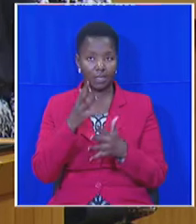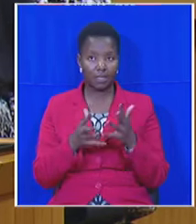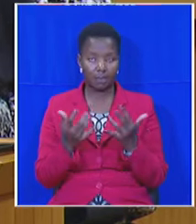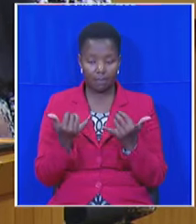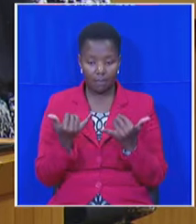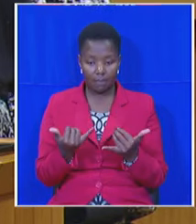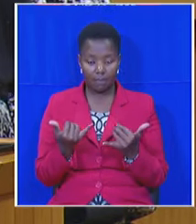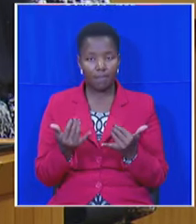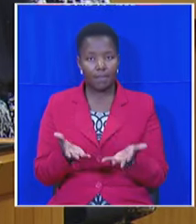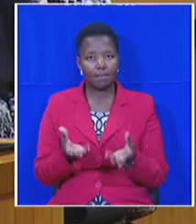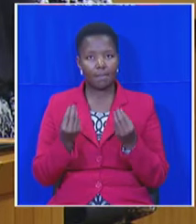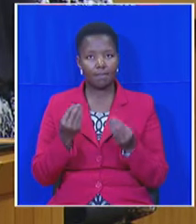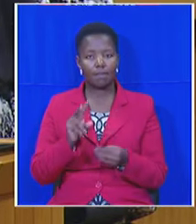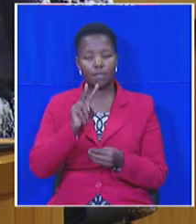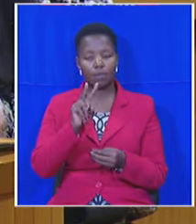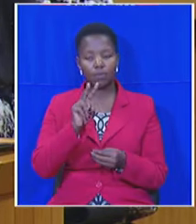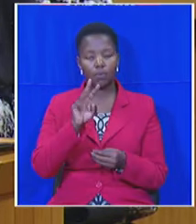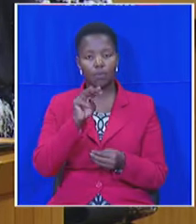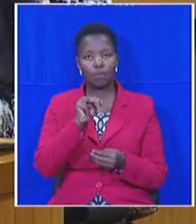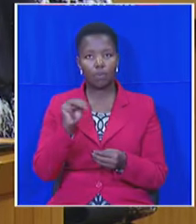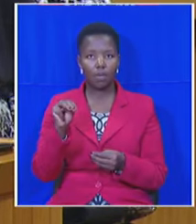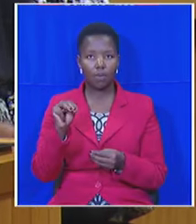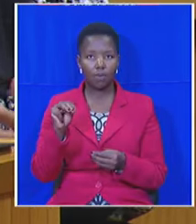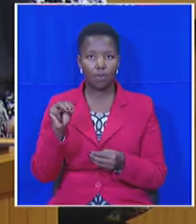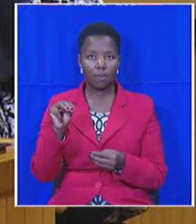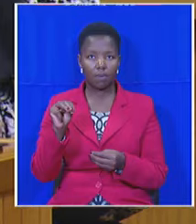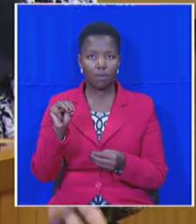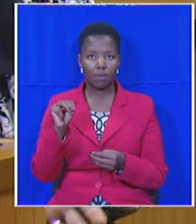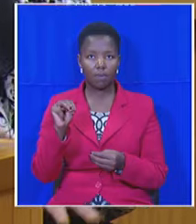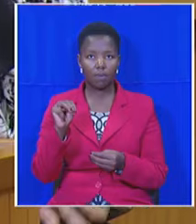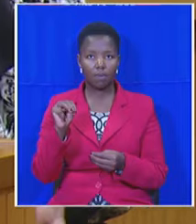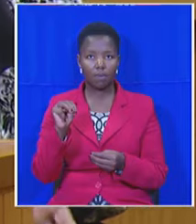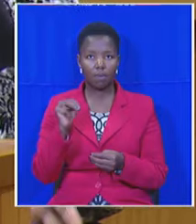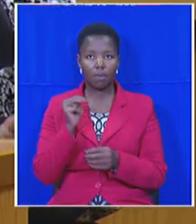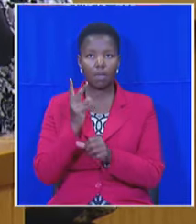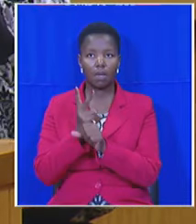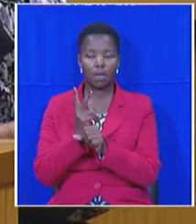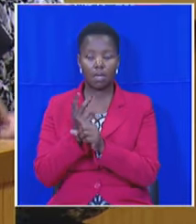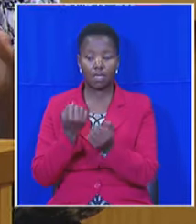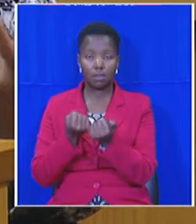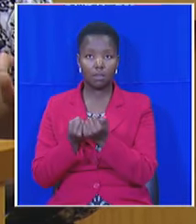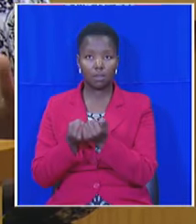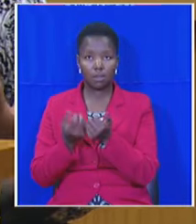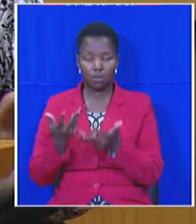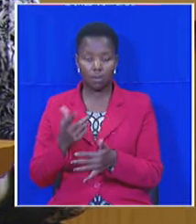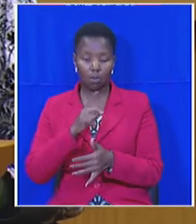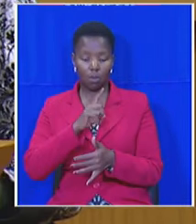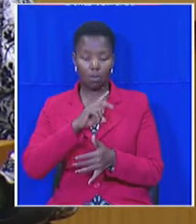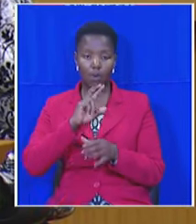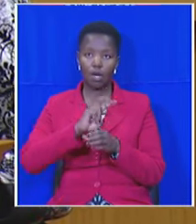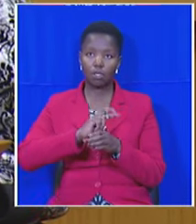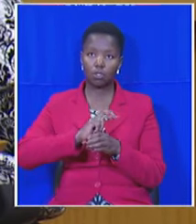ngoba i-tourism njengoba eshilo ongaphesha komfula ukuthi lapho umnotho ulele ngesisu i-tourism